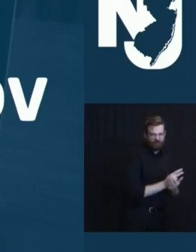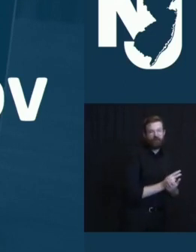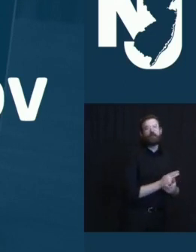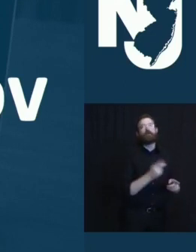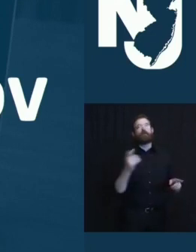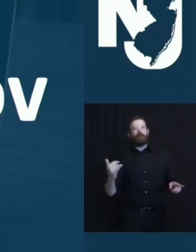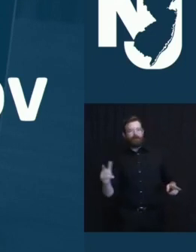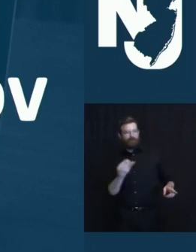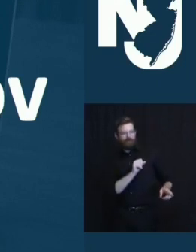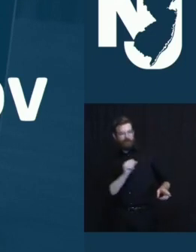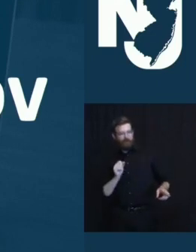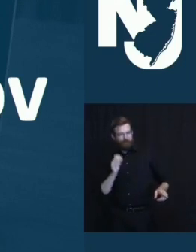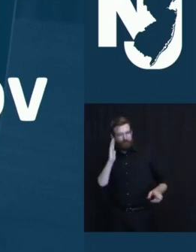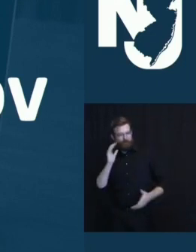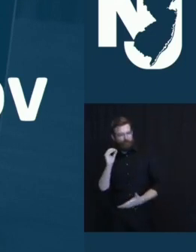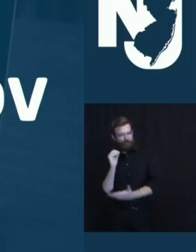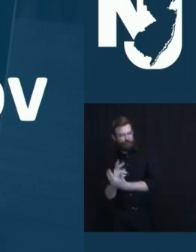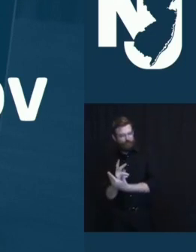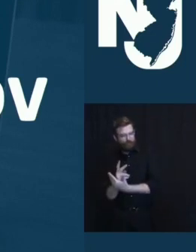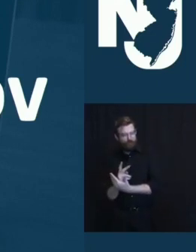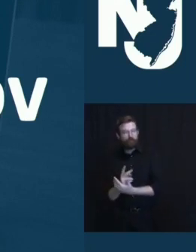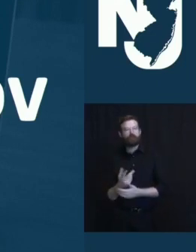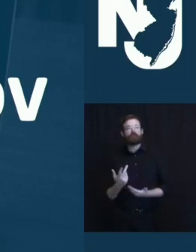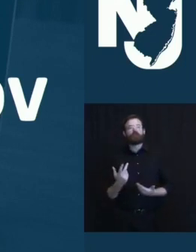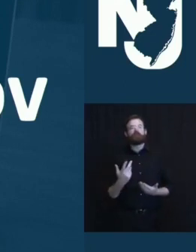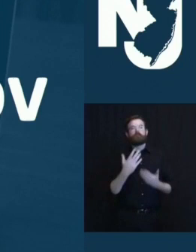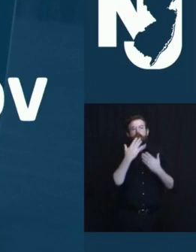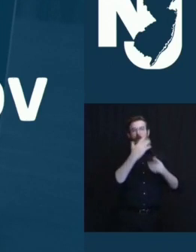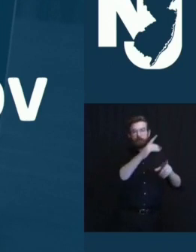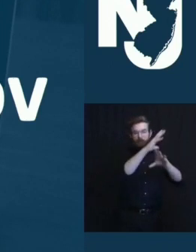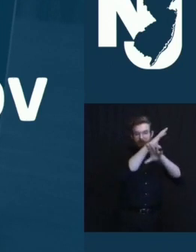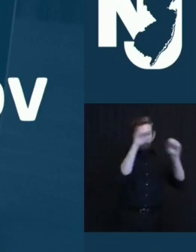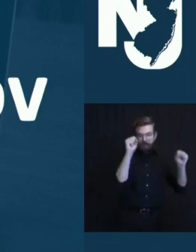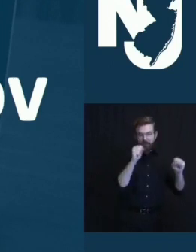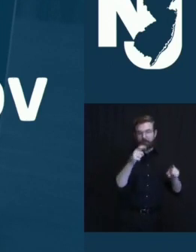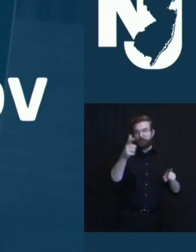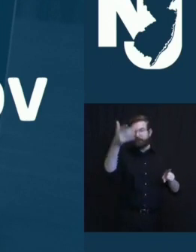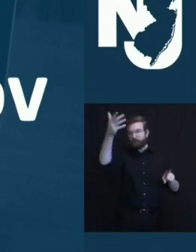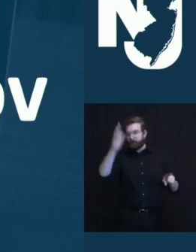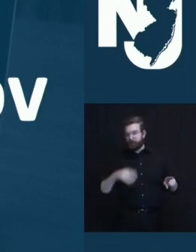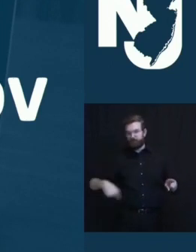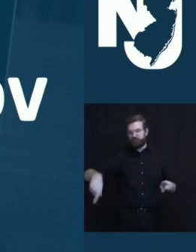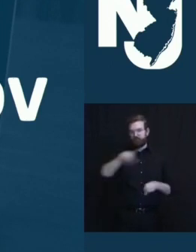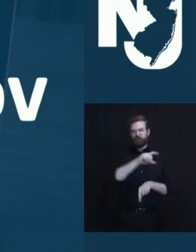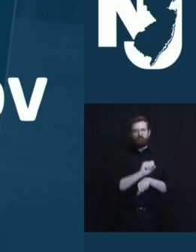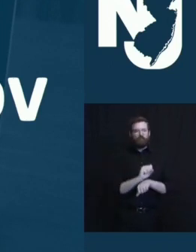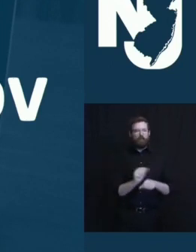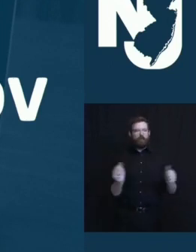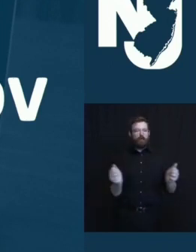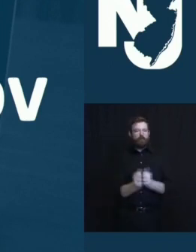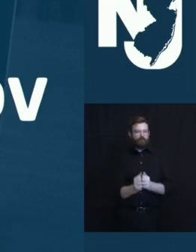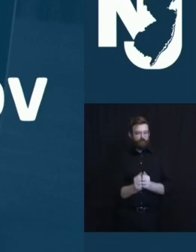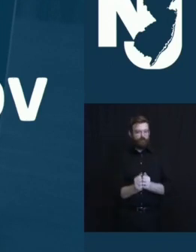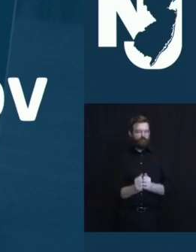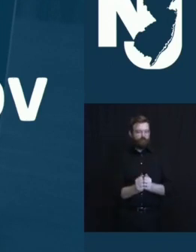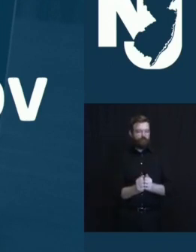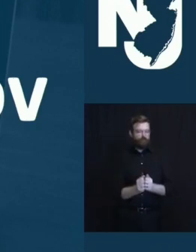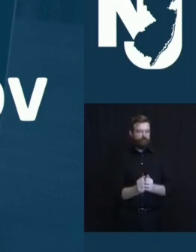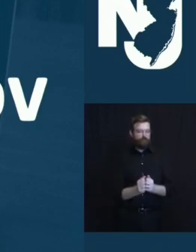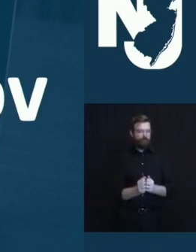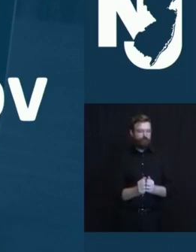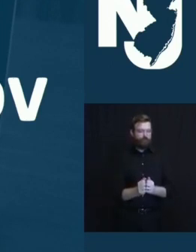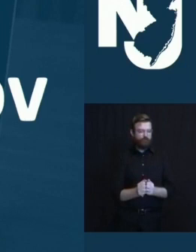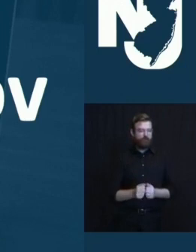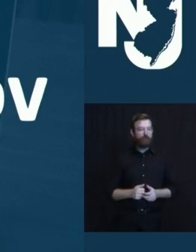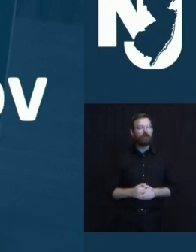else we partnered on yesterday, it was one of these moments, you have a magical moment, it hits you. We came